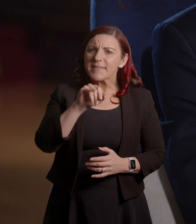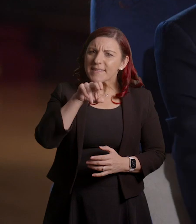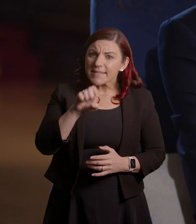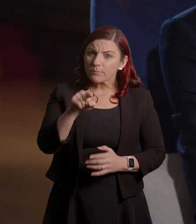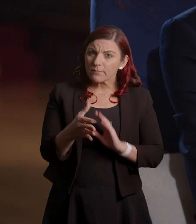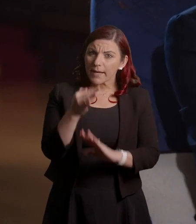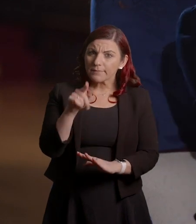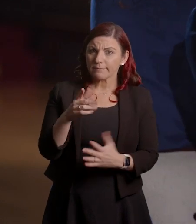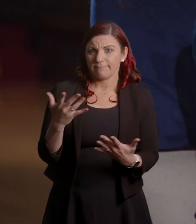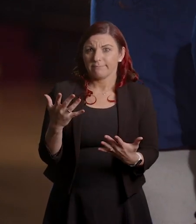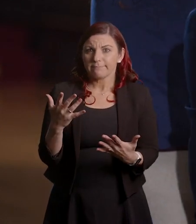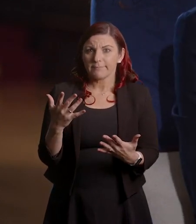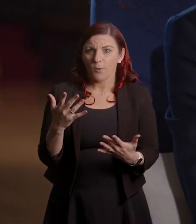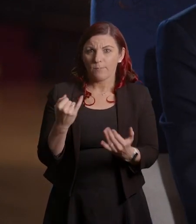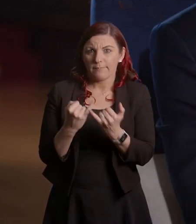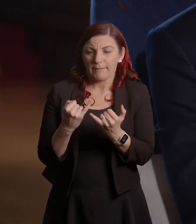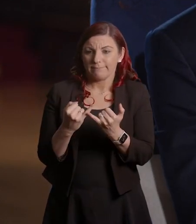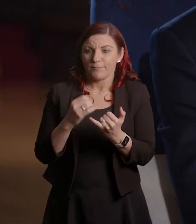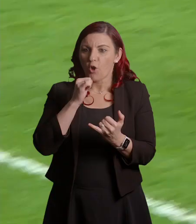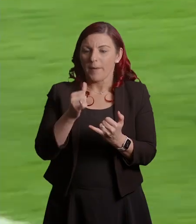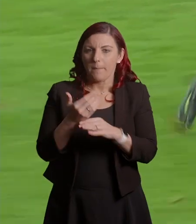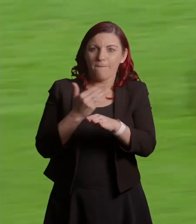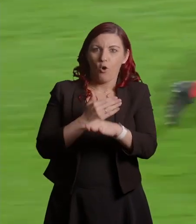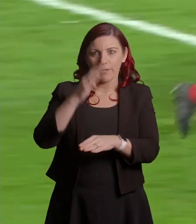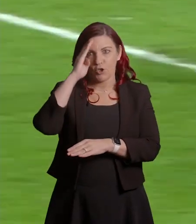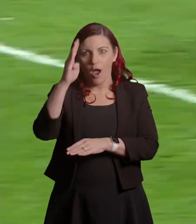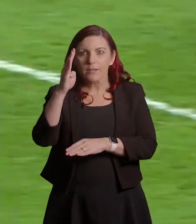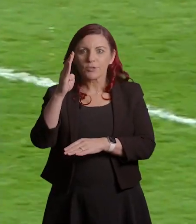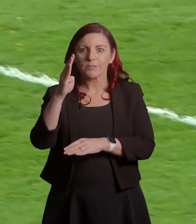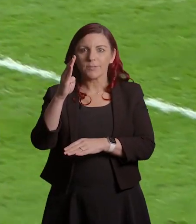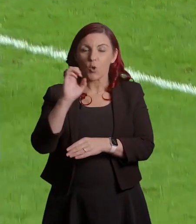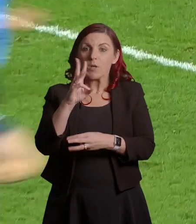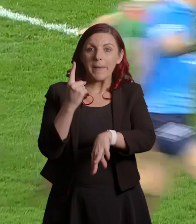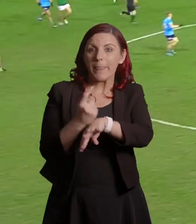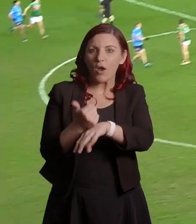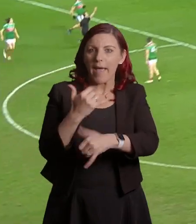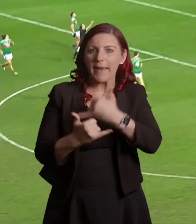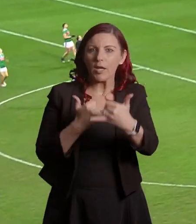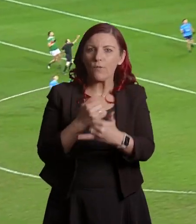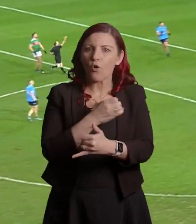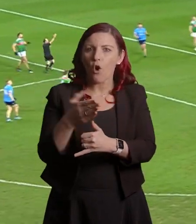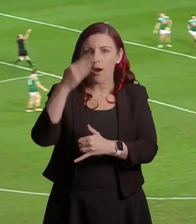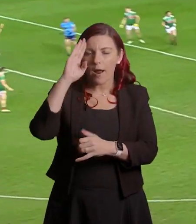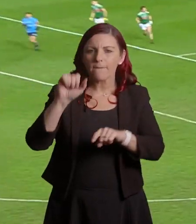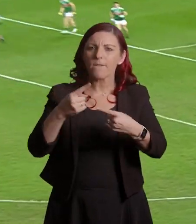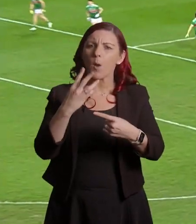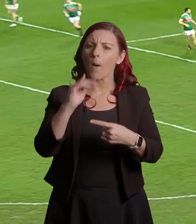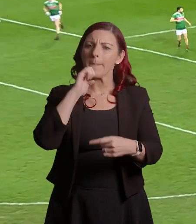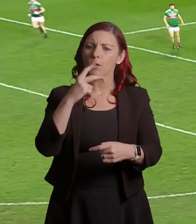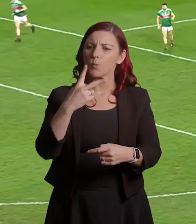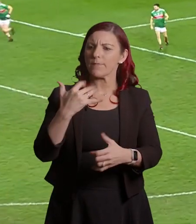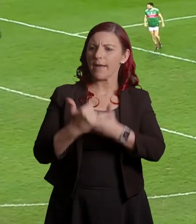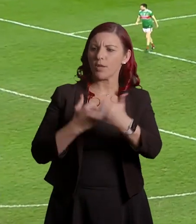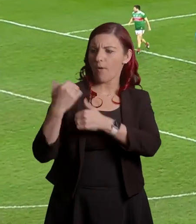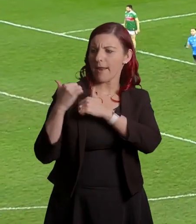Dessie, if you hadn't been in charge of the senior footballers, and if this had been a normal year, you would have been in Croke Park anyway on All-Ireland final day to mark the 25th